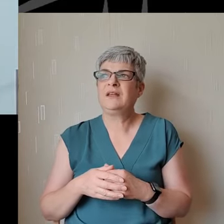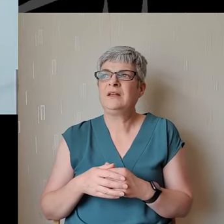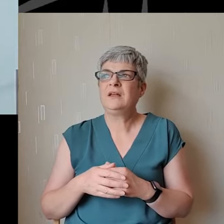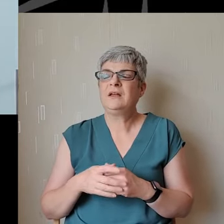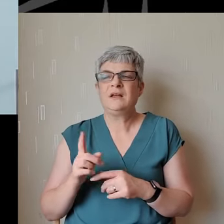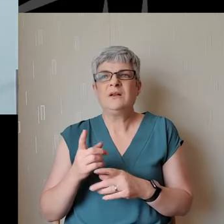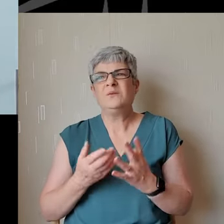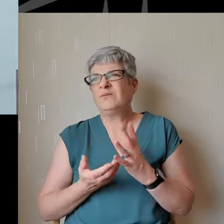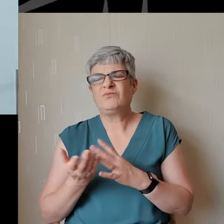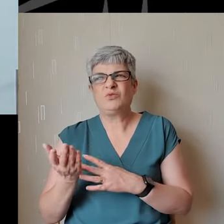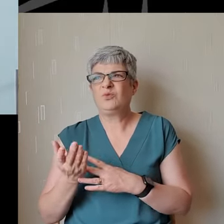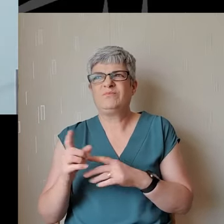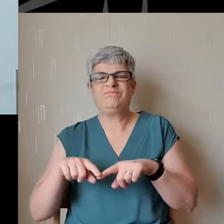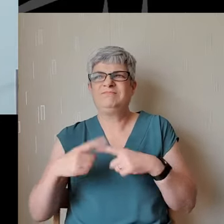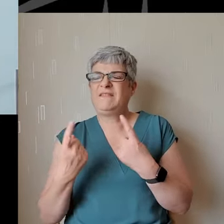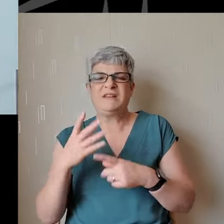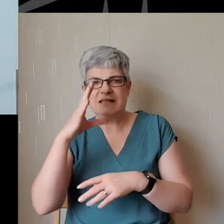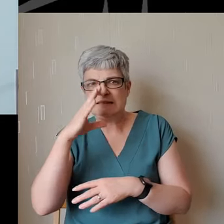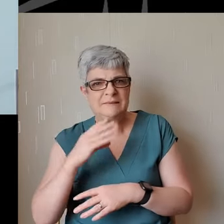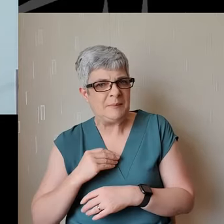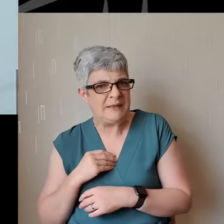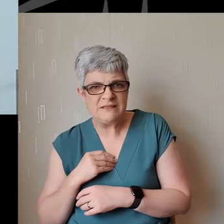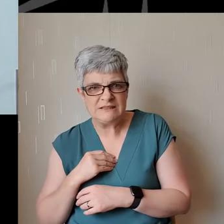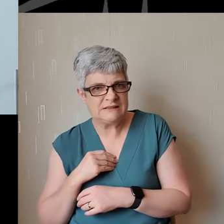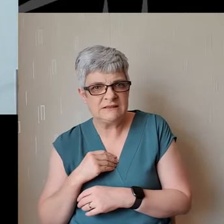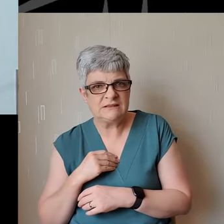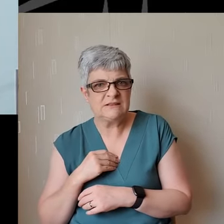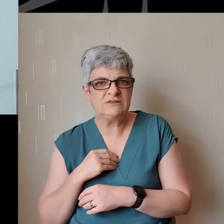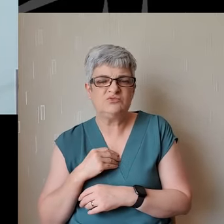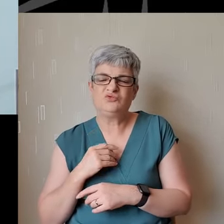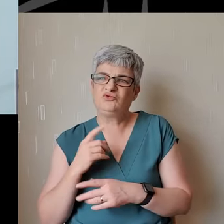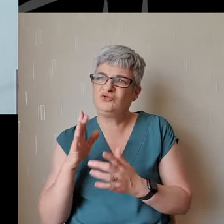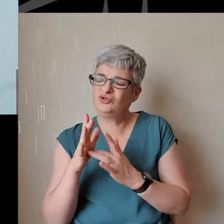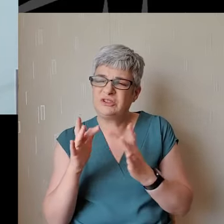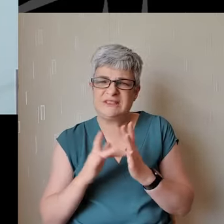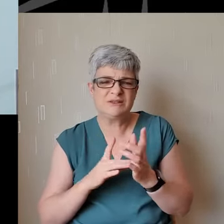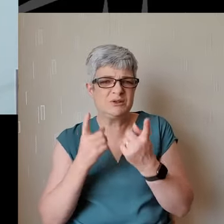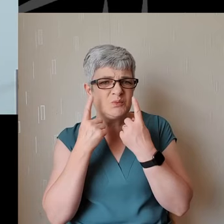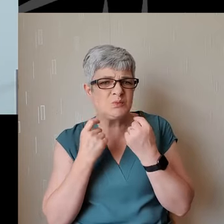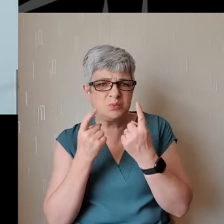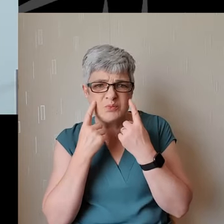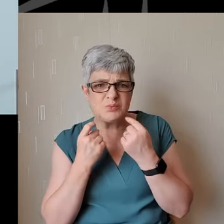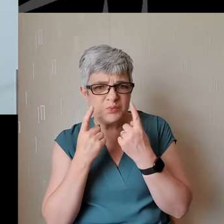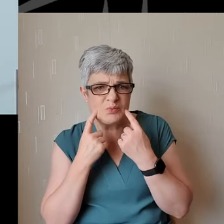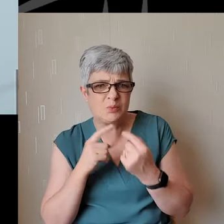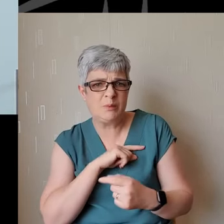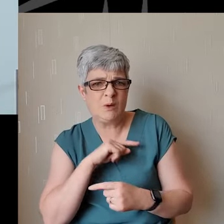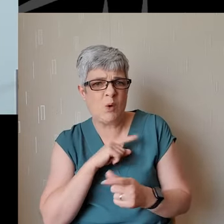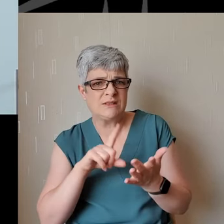We go through different experiences. Jesus wept at the tomb of his friend Lazarus.